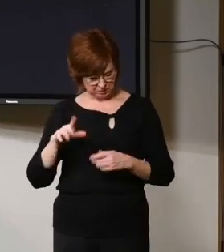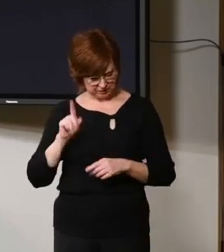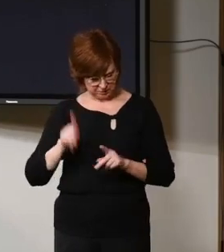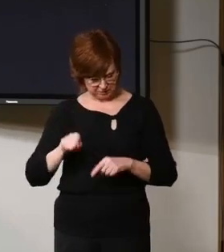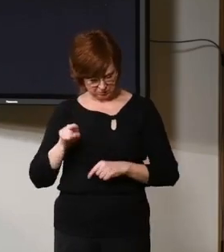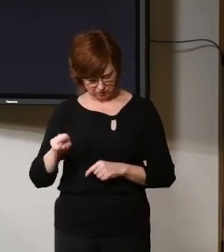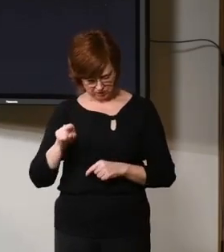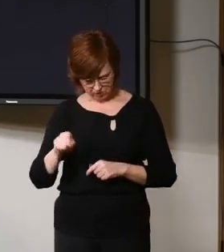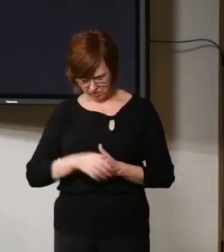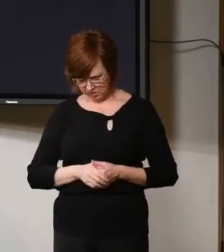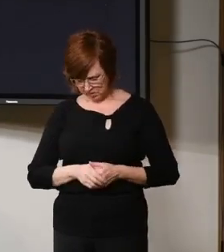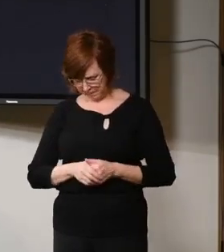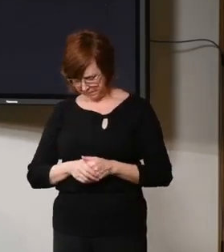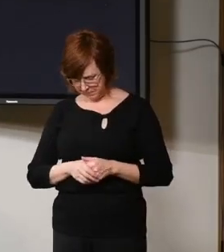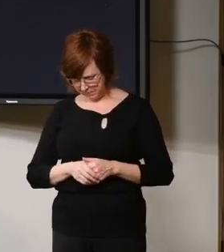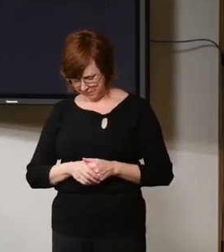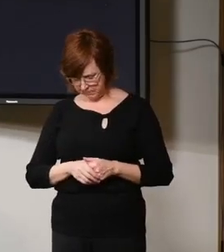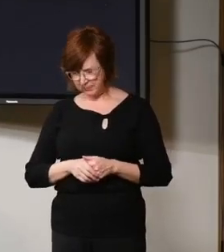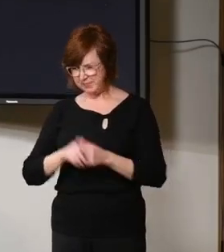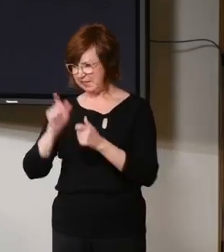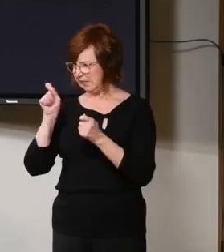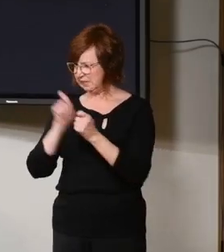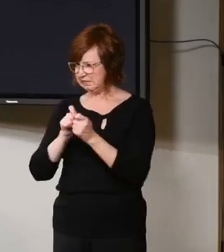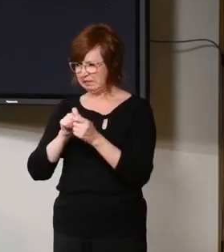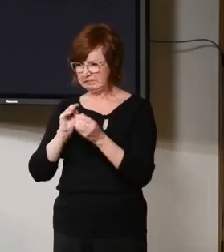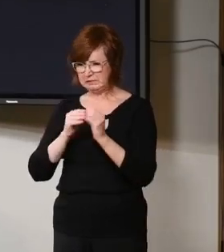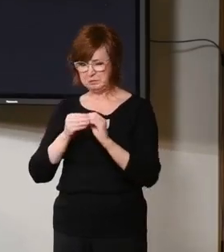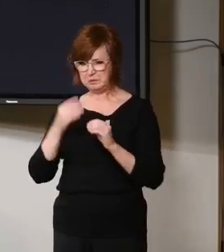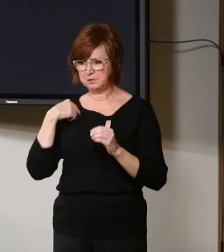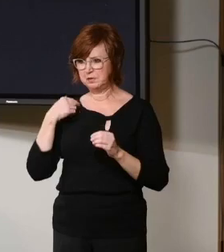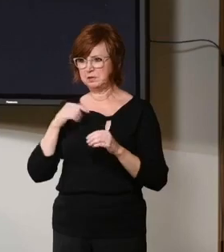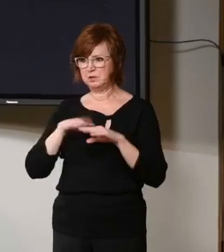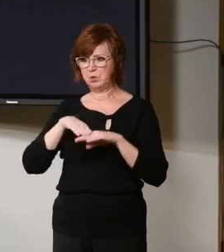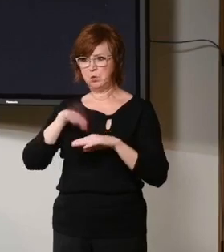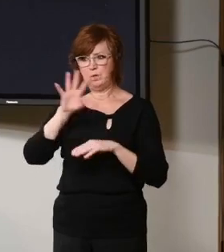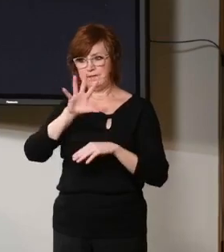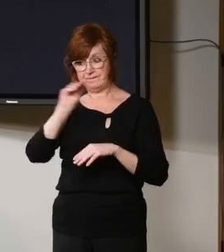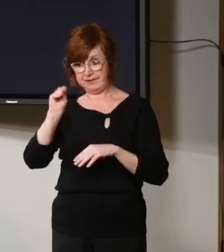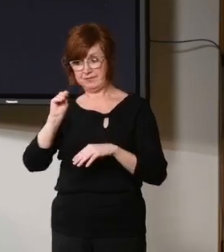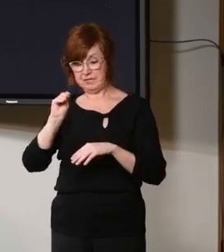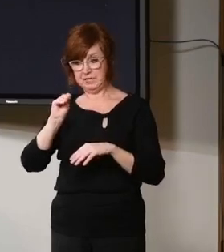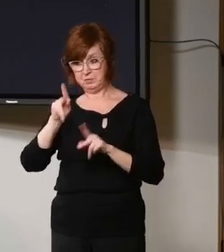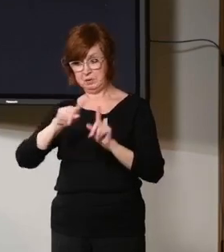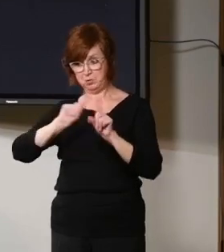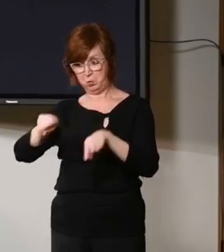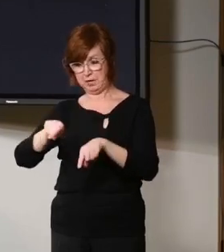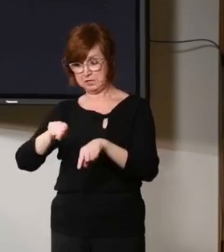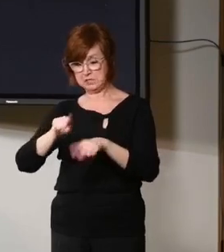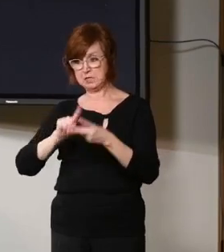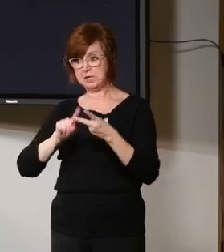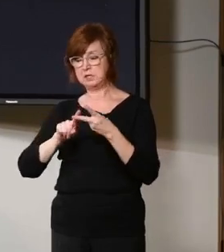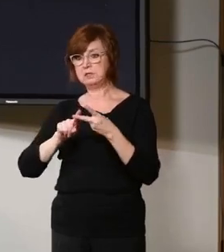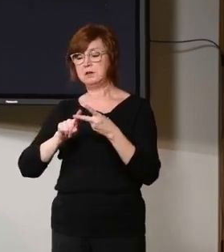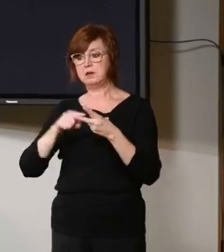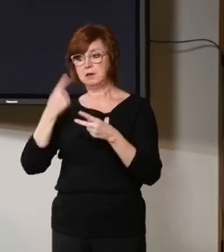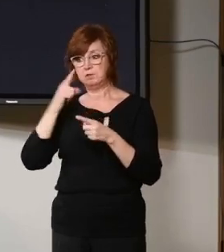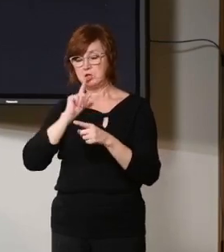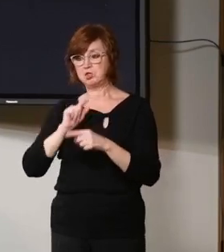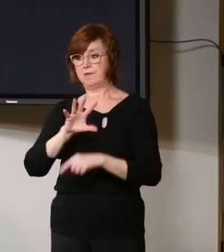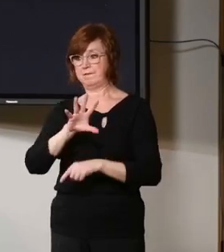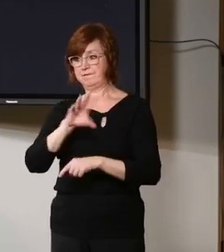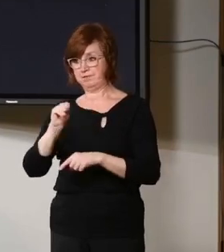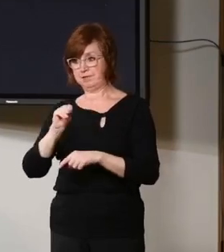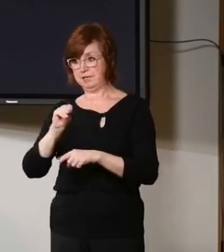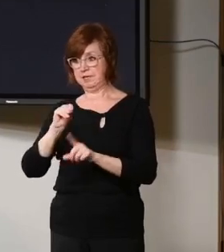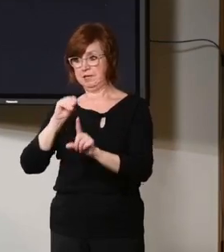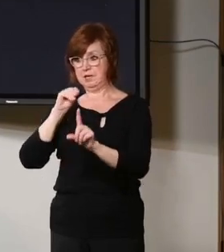about I don't know exact numbers. I think there were more than 50 people who attended the event, but at least 50 are being assessed for